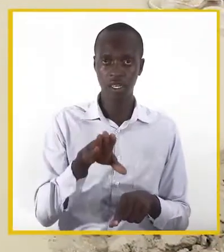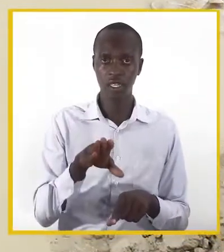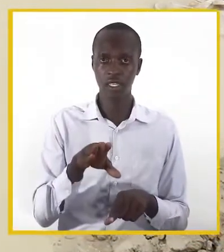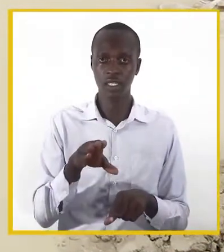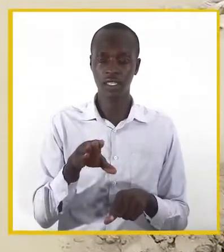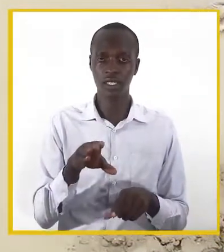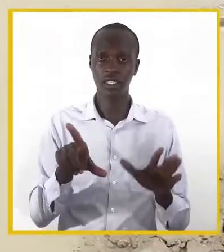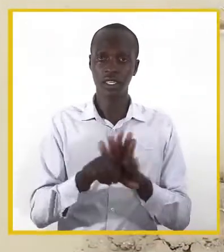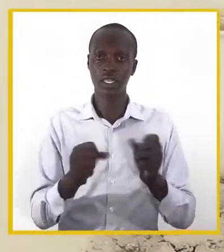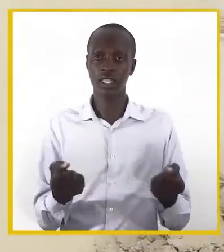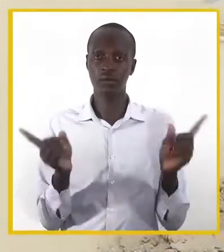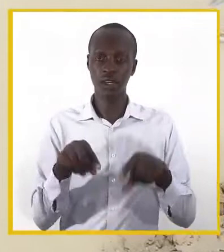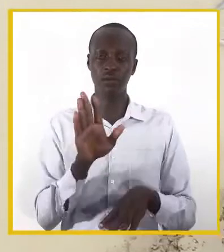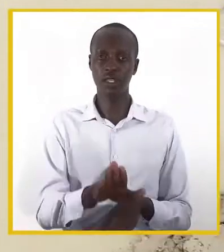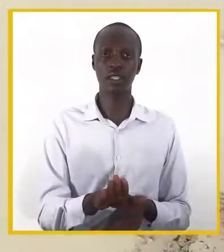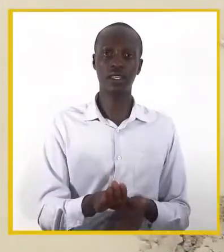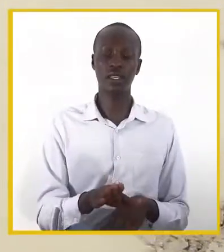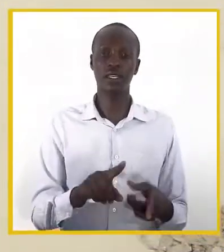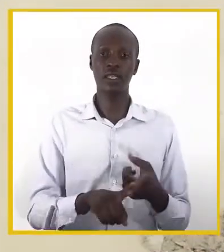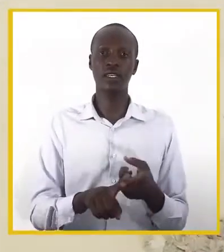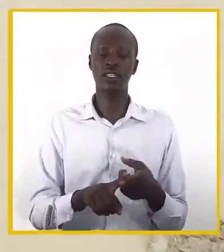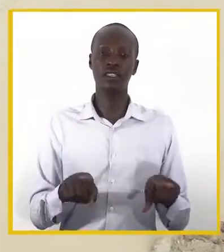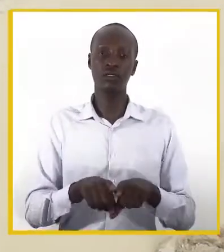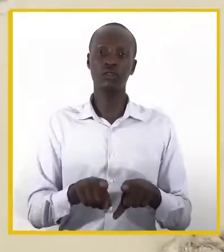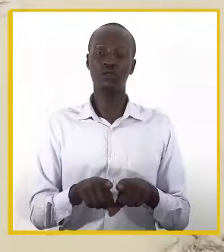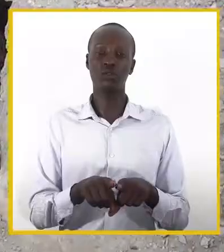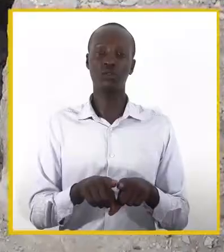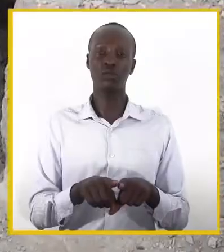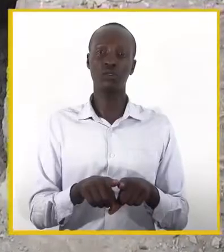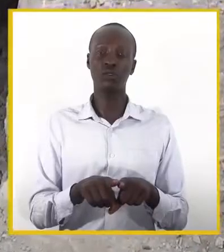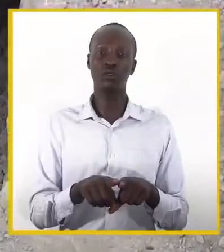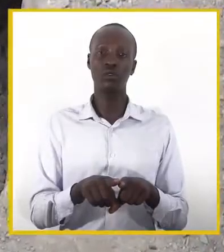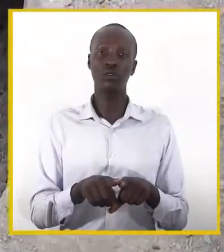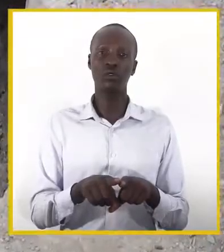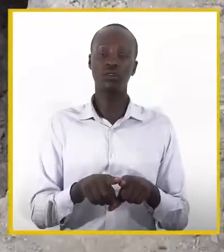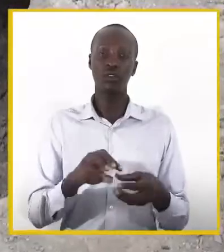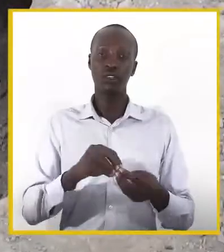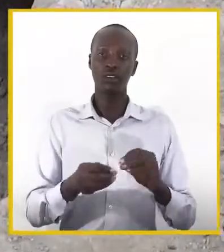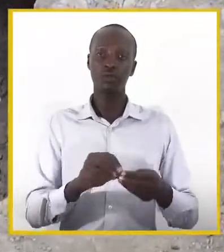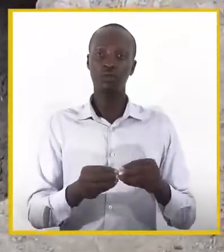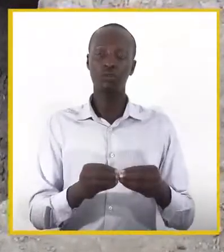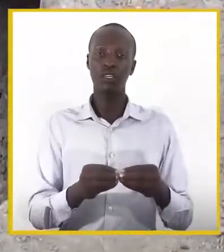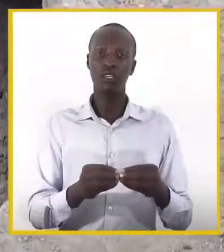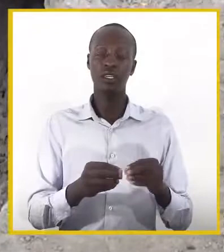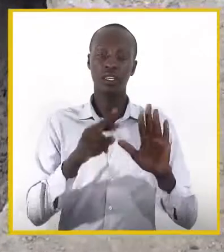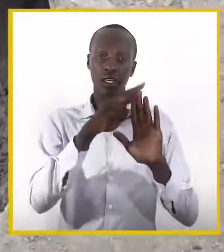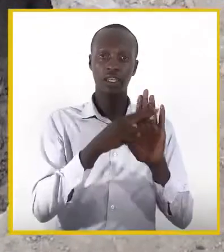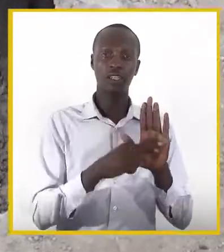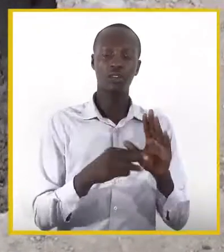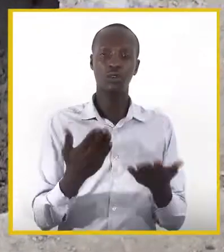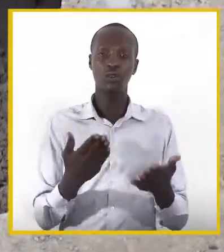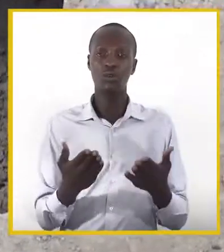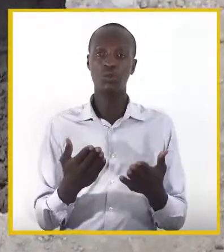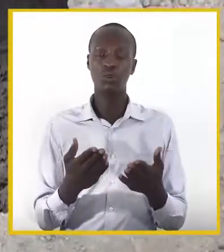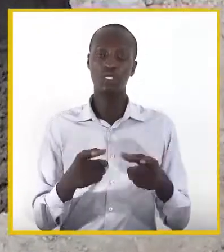robberies were occurring. And we are also going to issue some prohibition orders